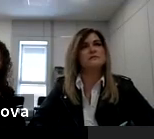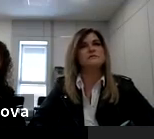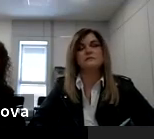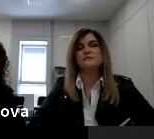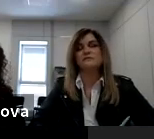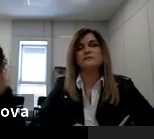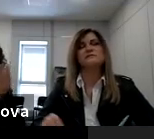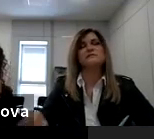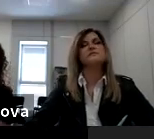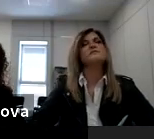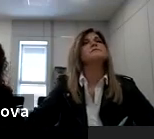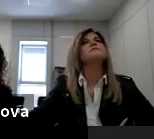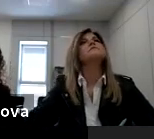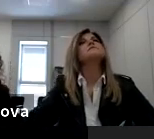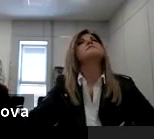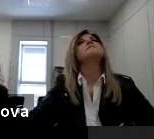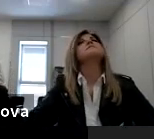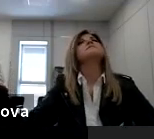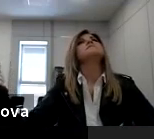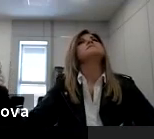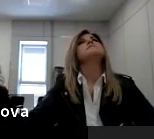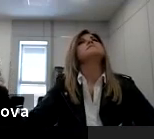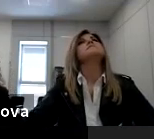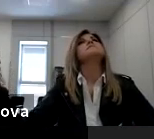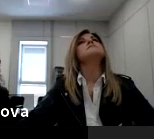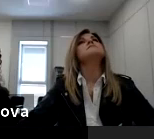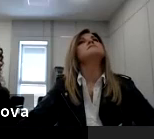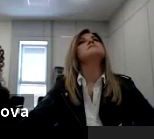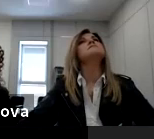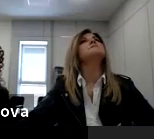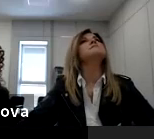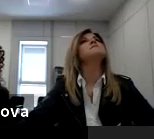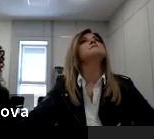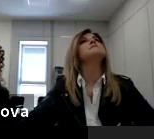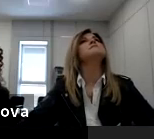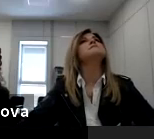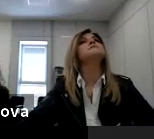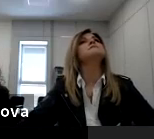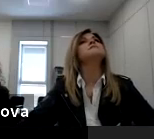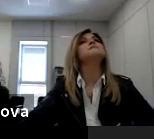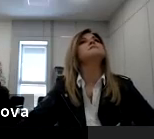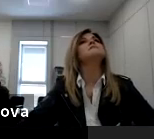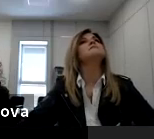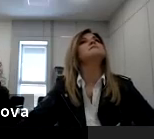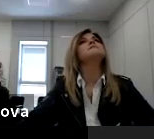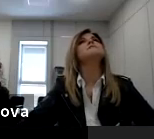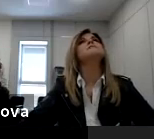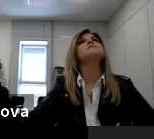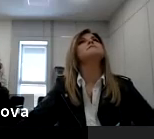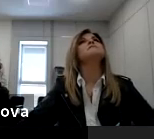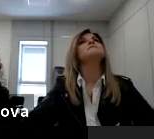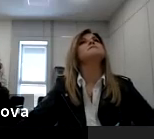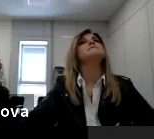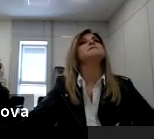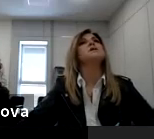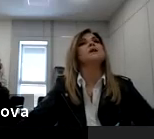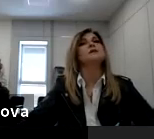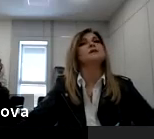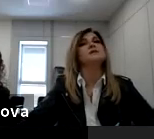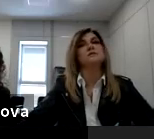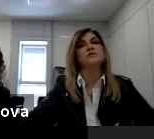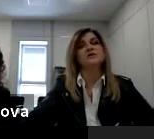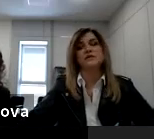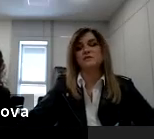our documents. So it's not needed to explain, so I think.